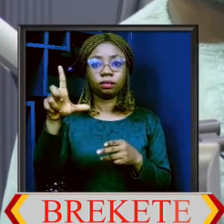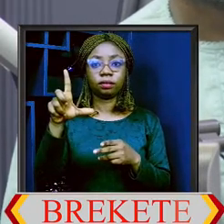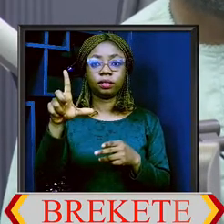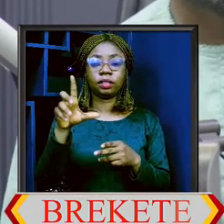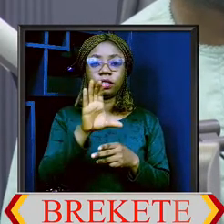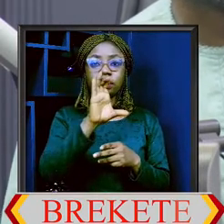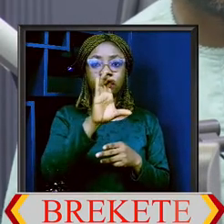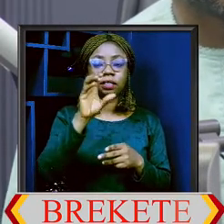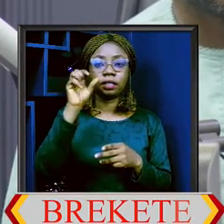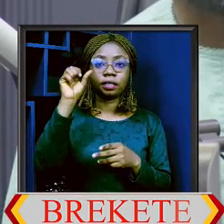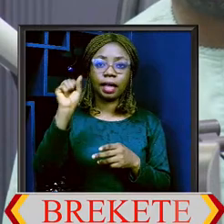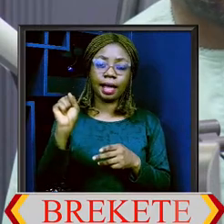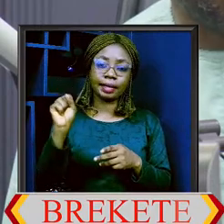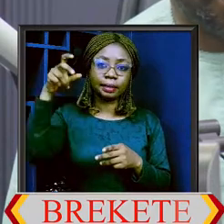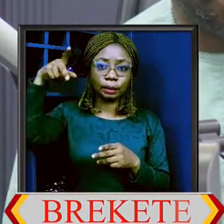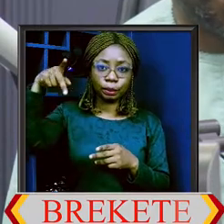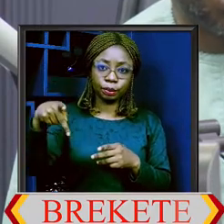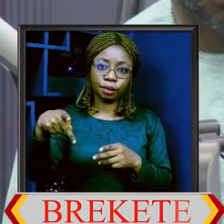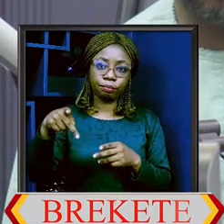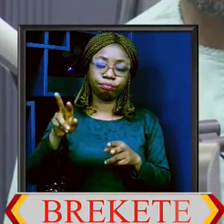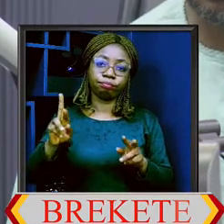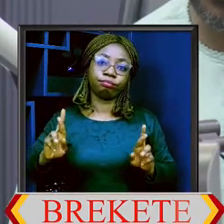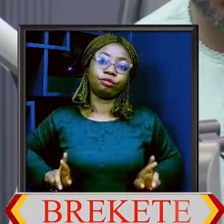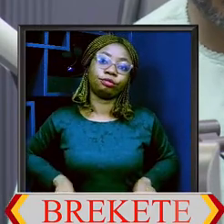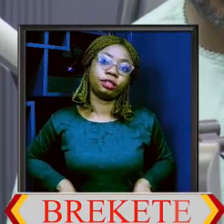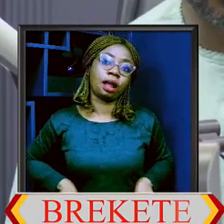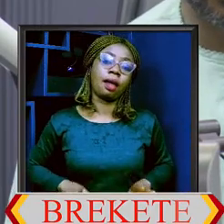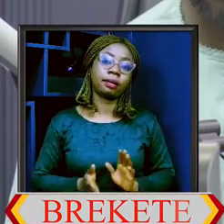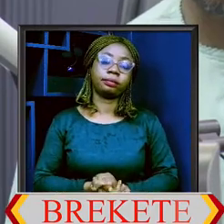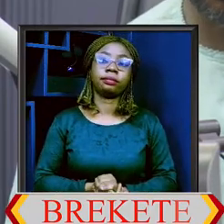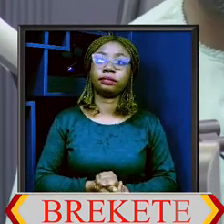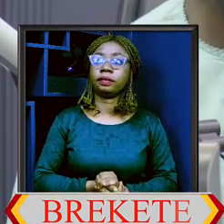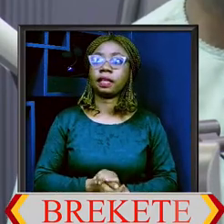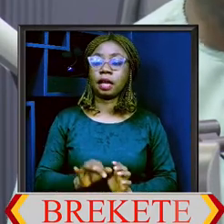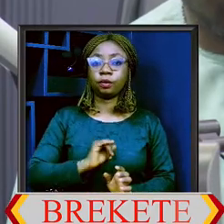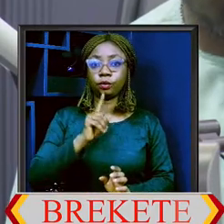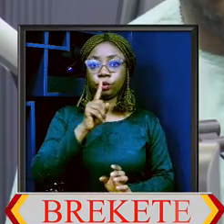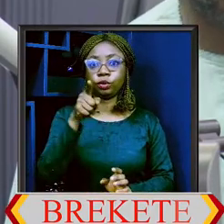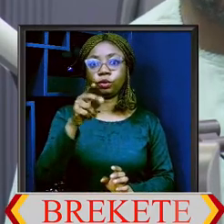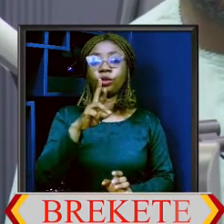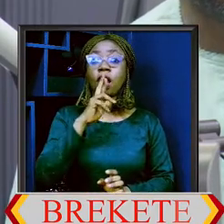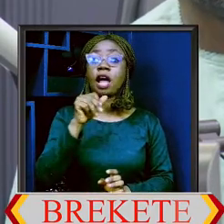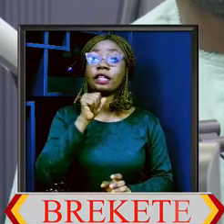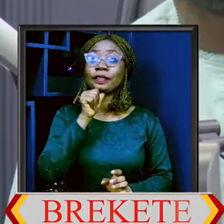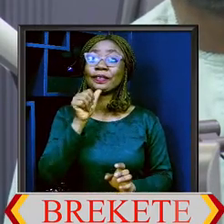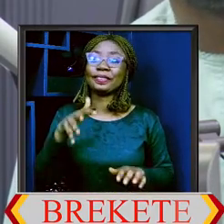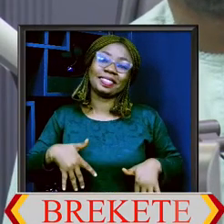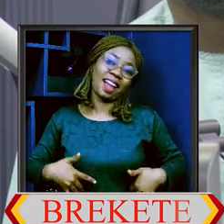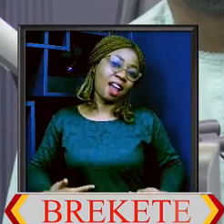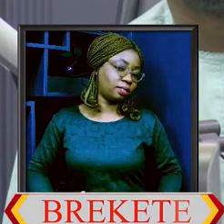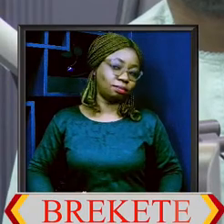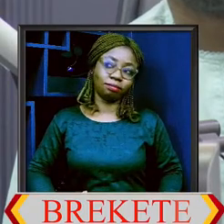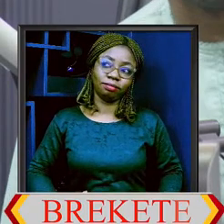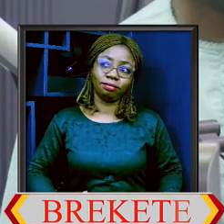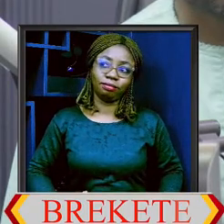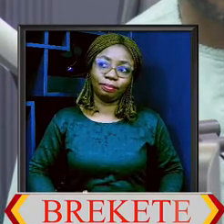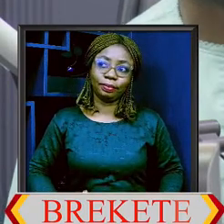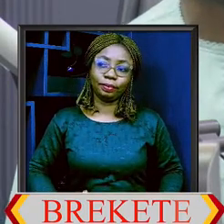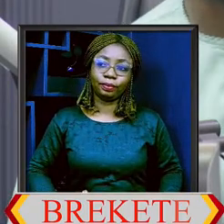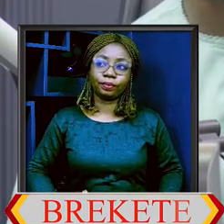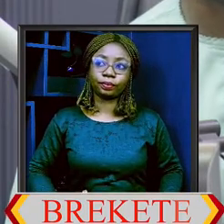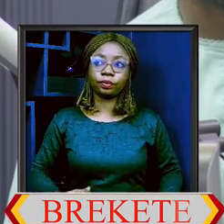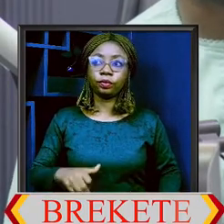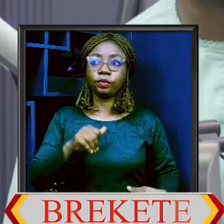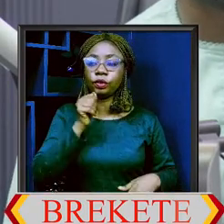retired Chief superintendent of police sir retired yes sir I'm sure you are not too tired not too tired sir not